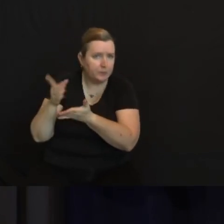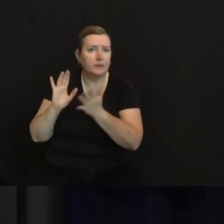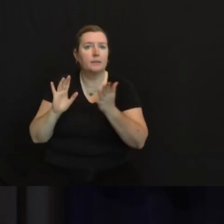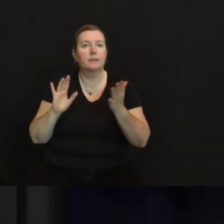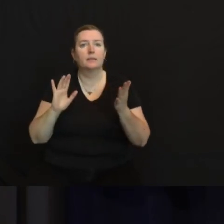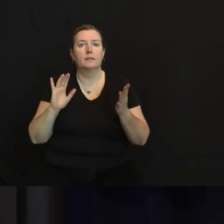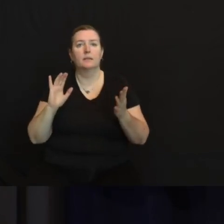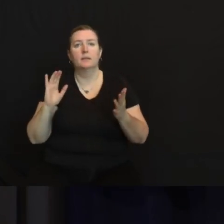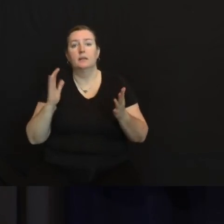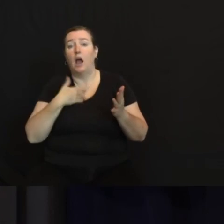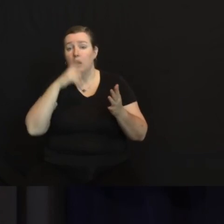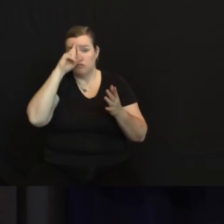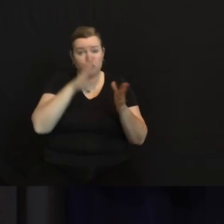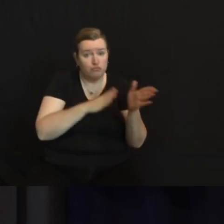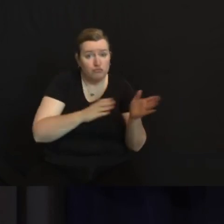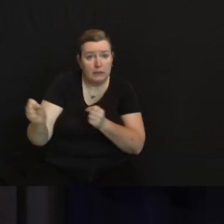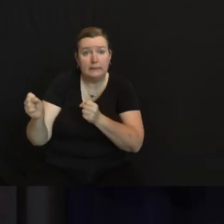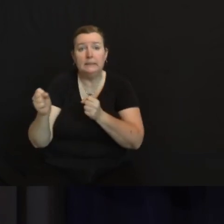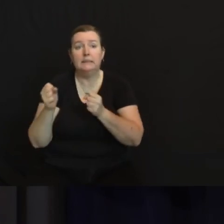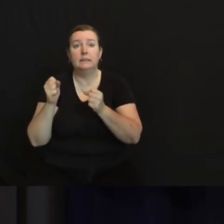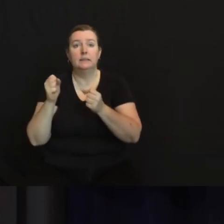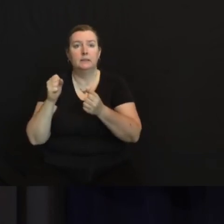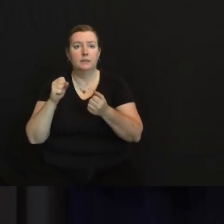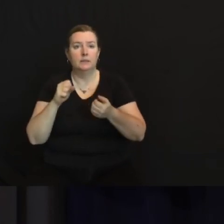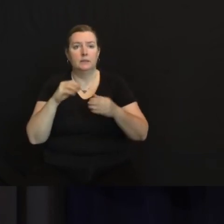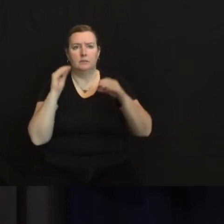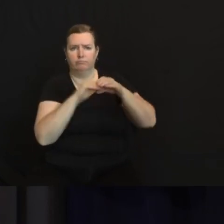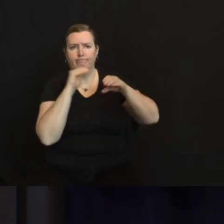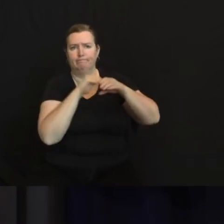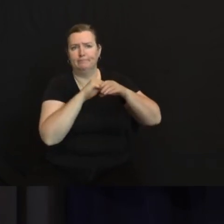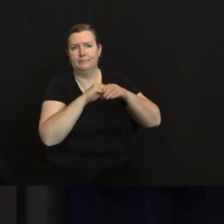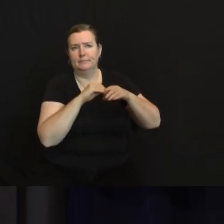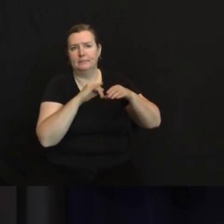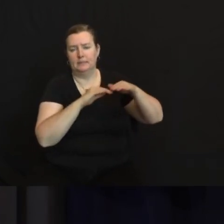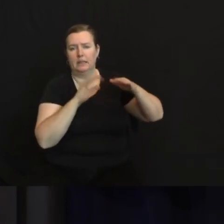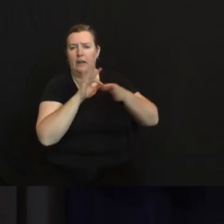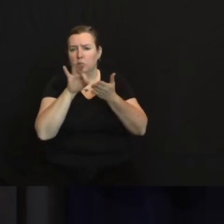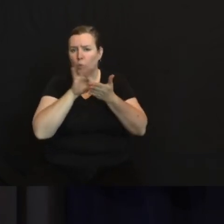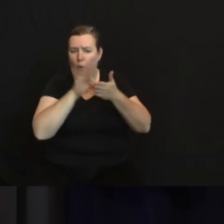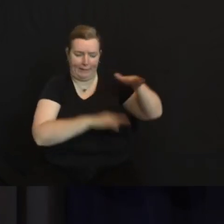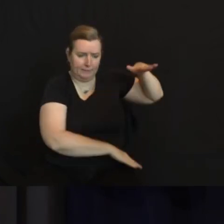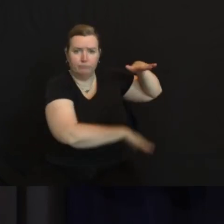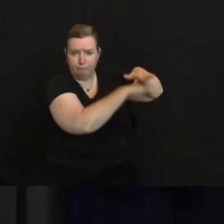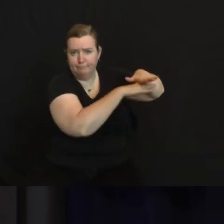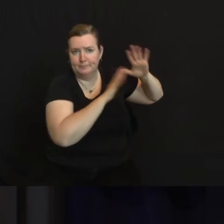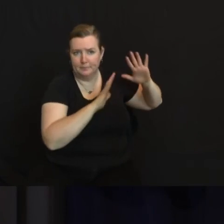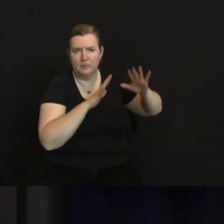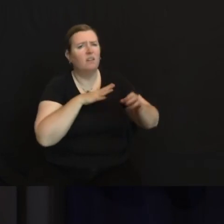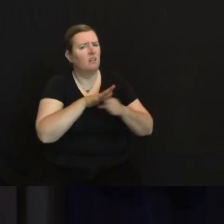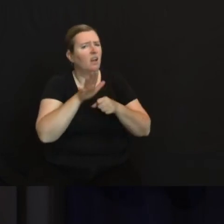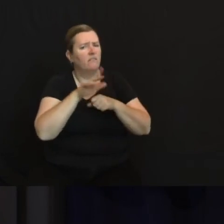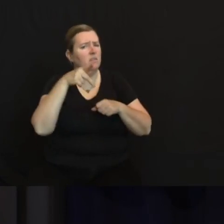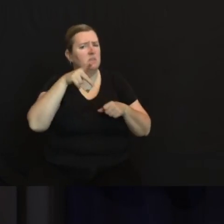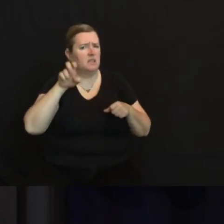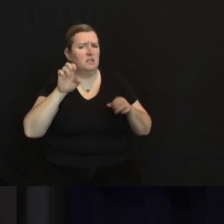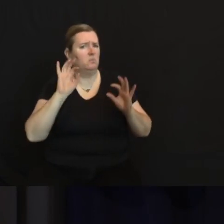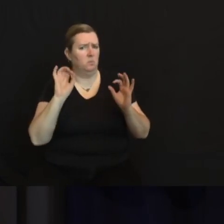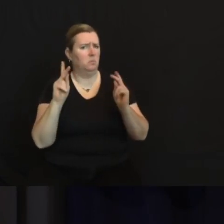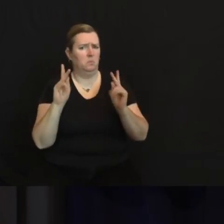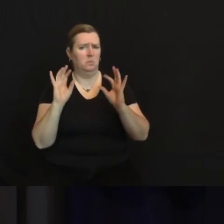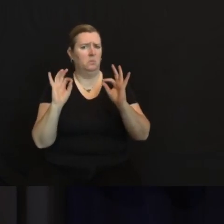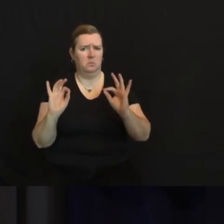at 10 a.m. Every day. And I believe we have adequate PPE and